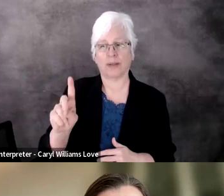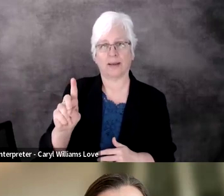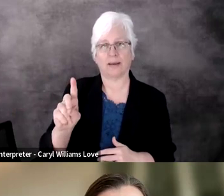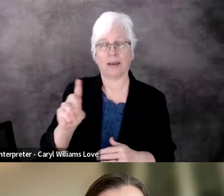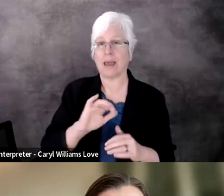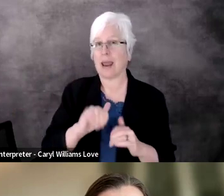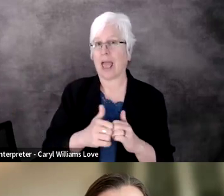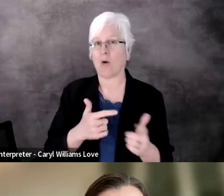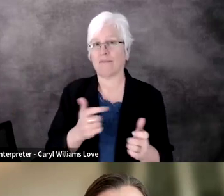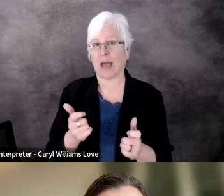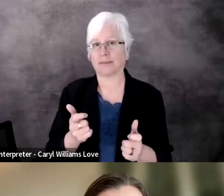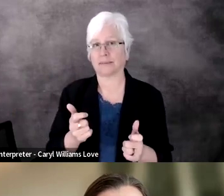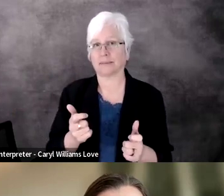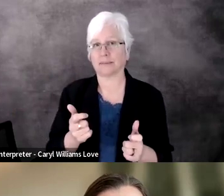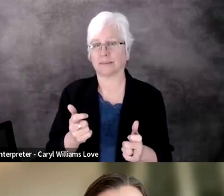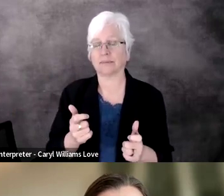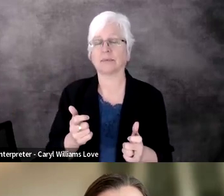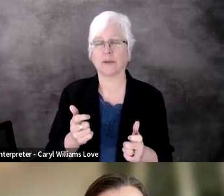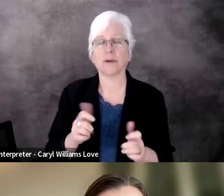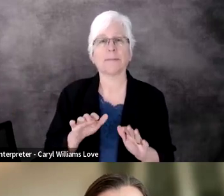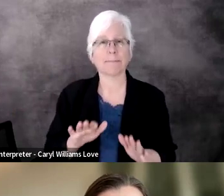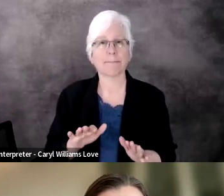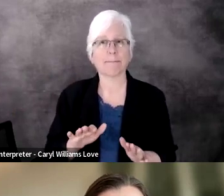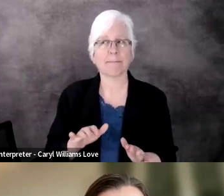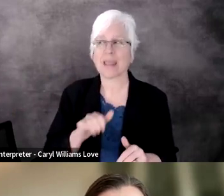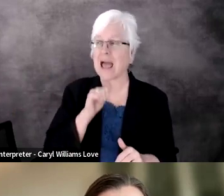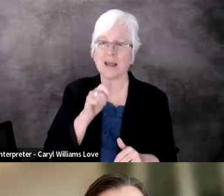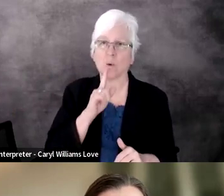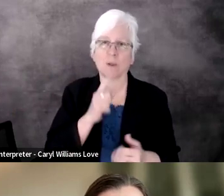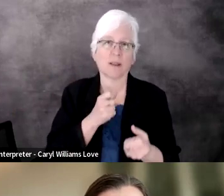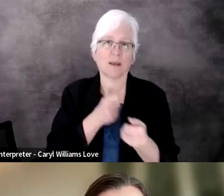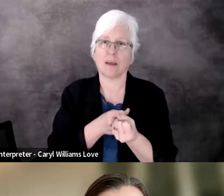it. I'm not really a big fan of the